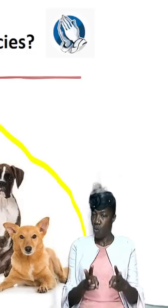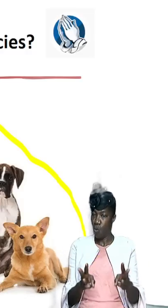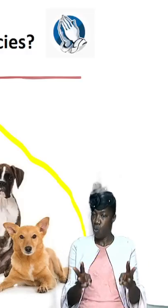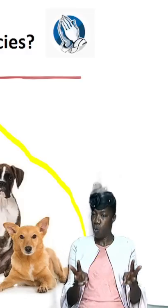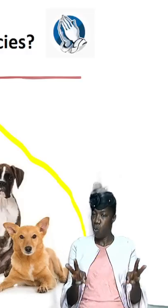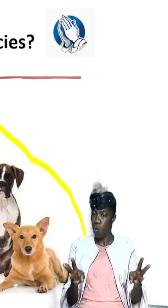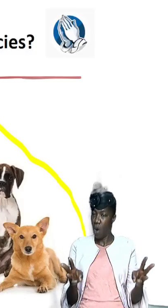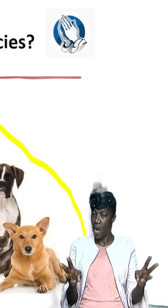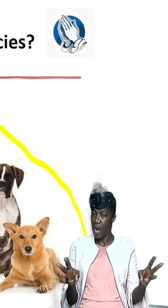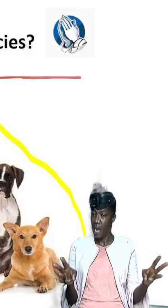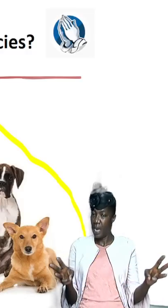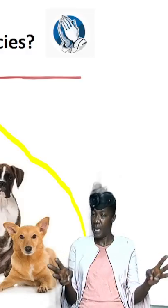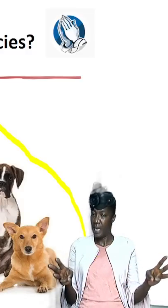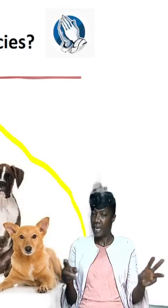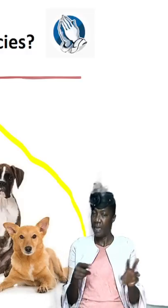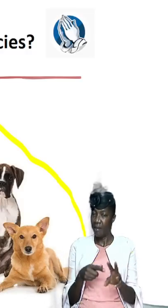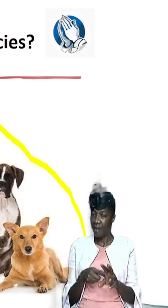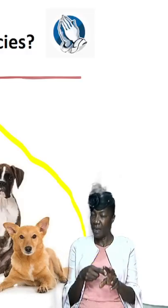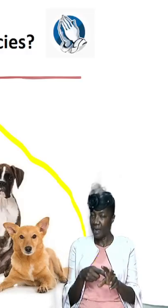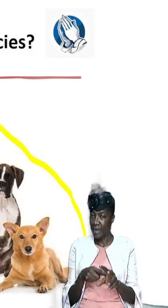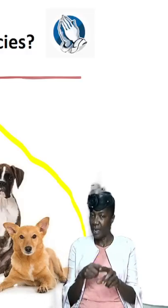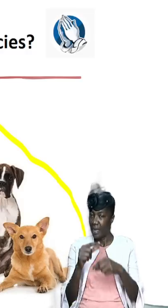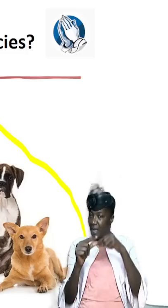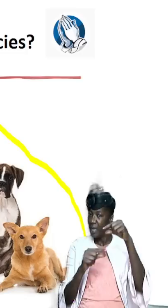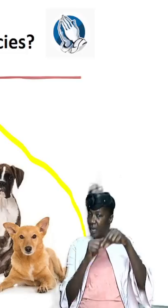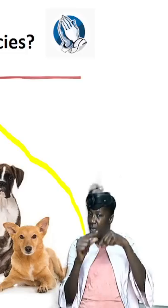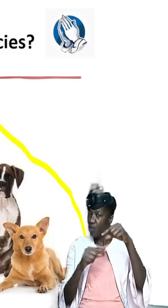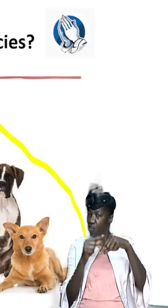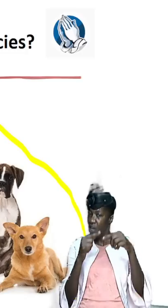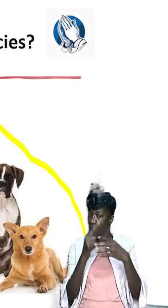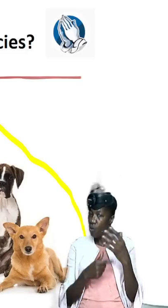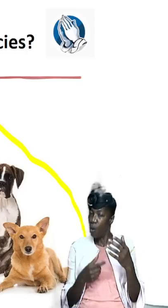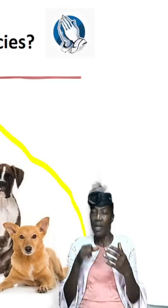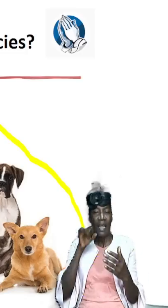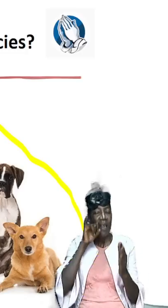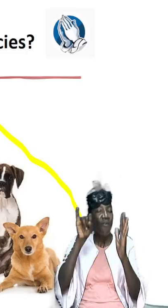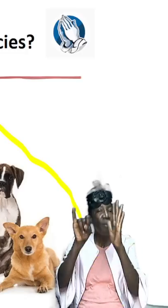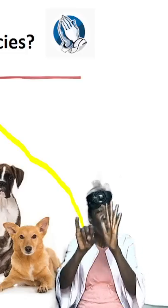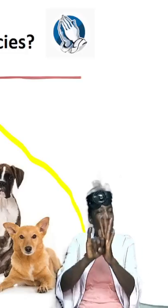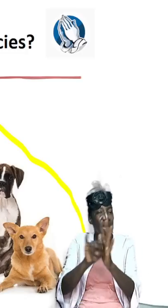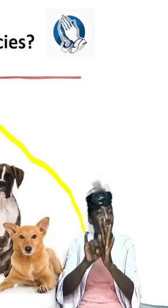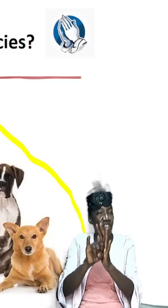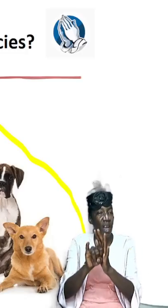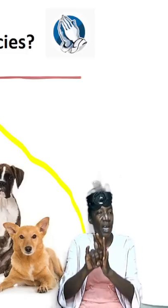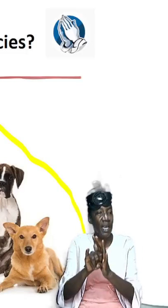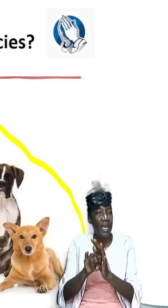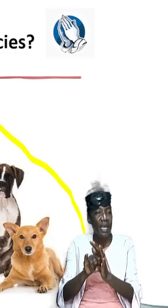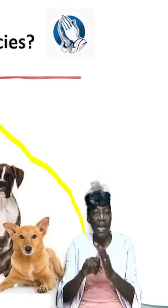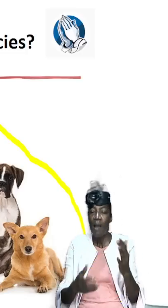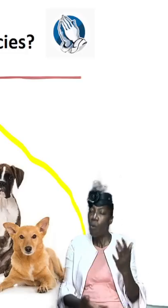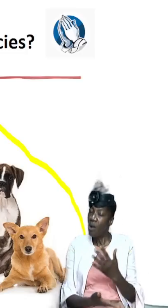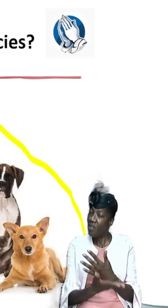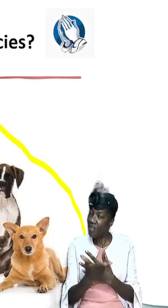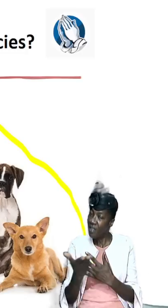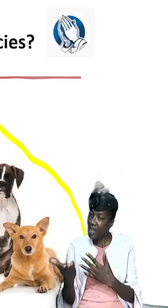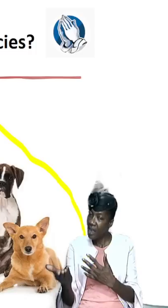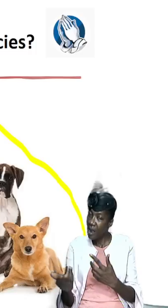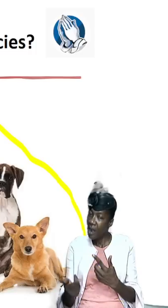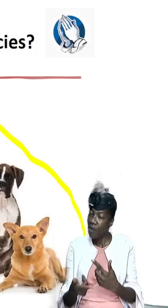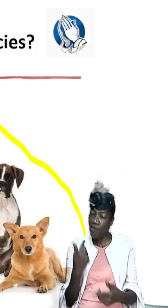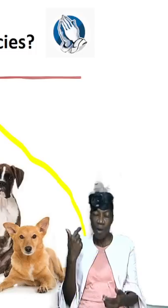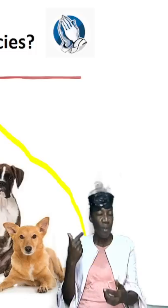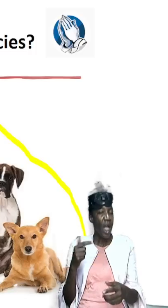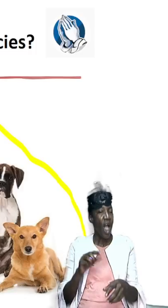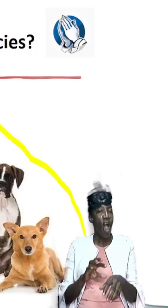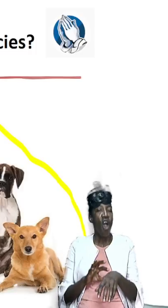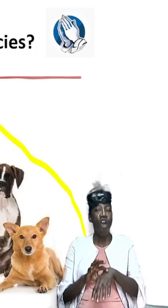started, you know, the gene pool and what information was in the genes were already there from the early